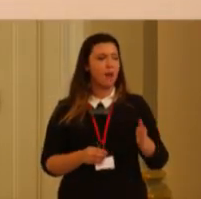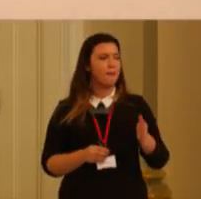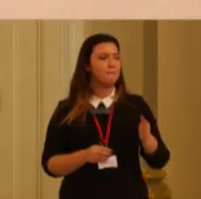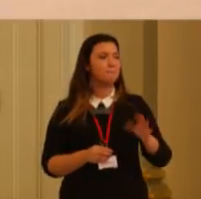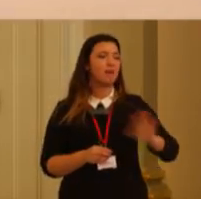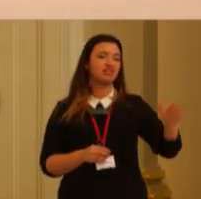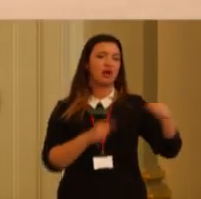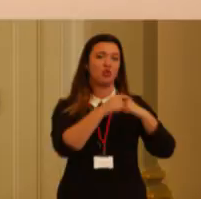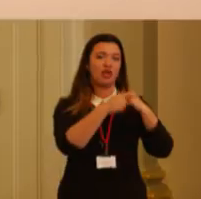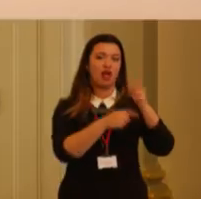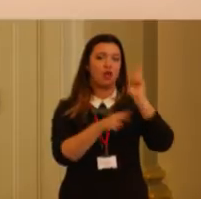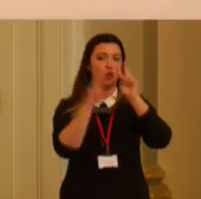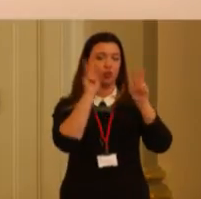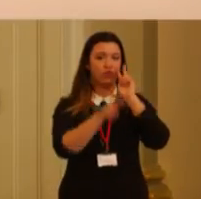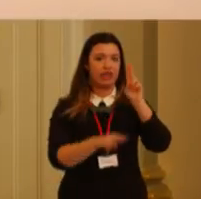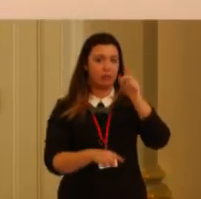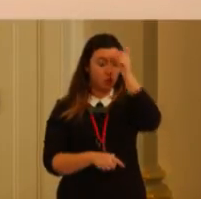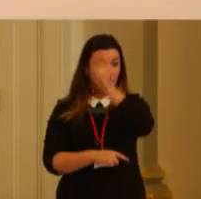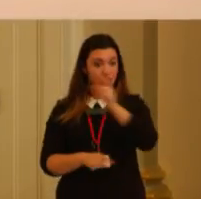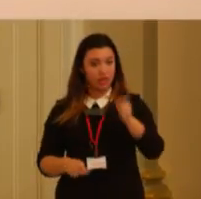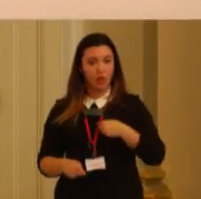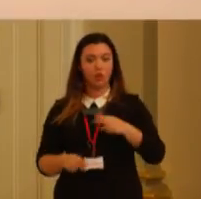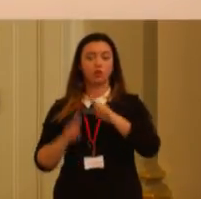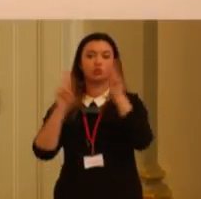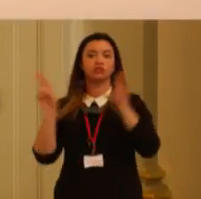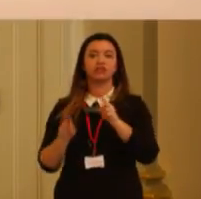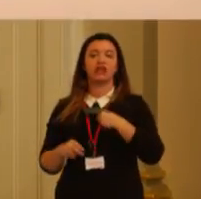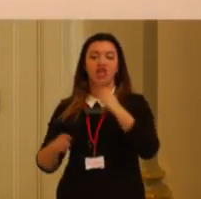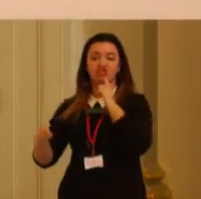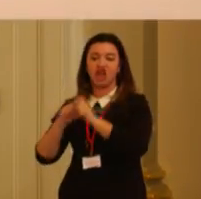with clashes and violence.